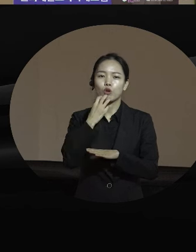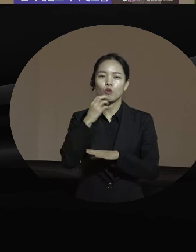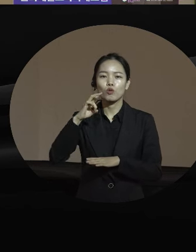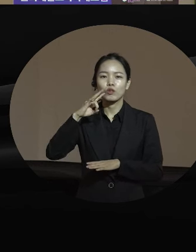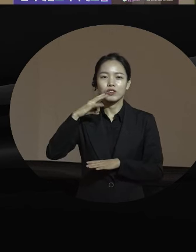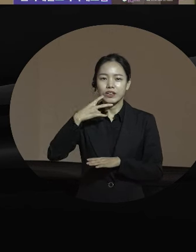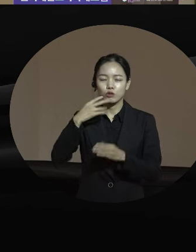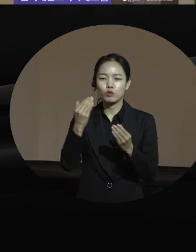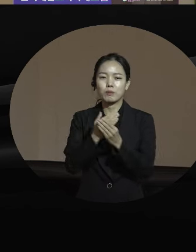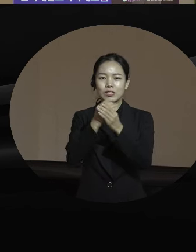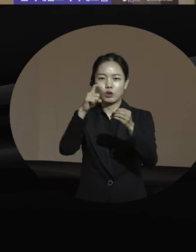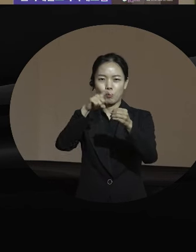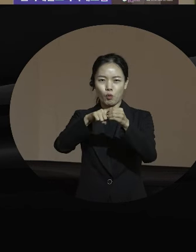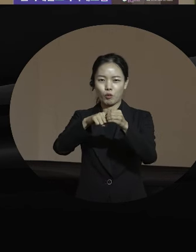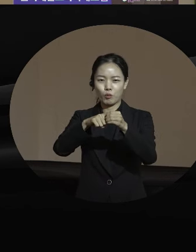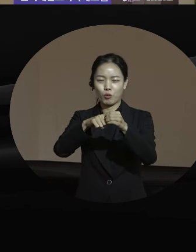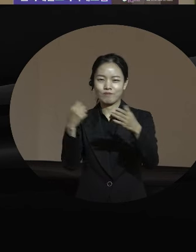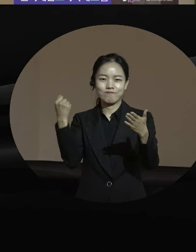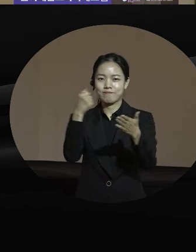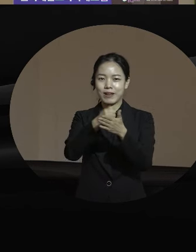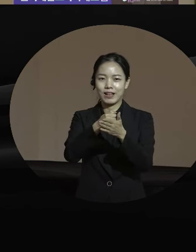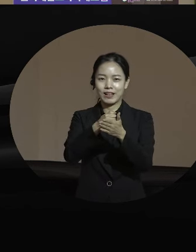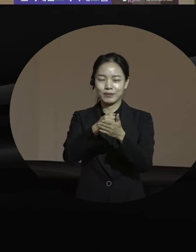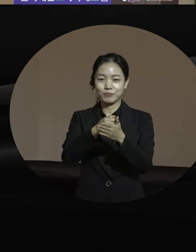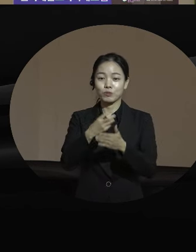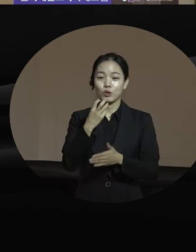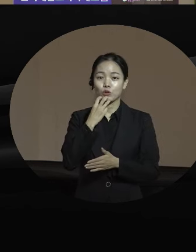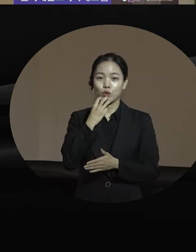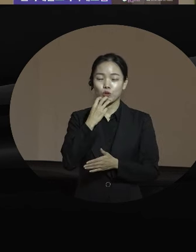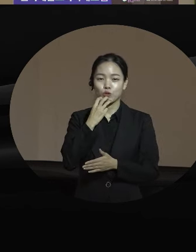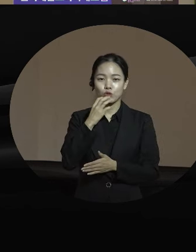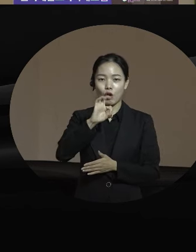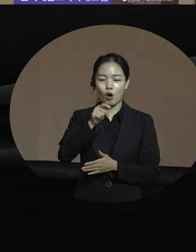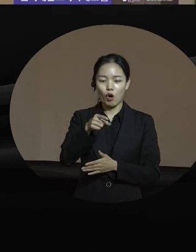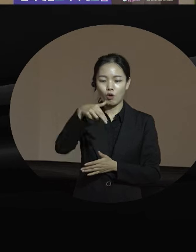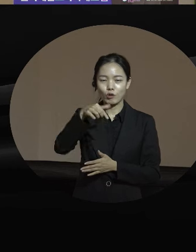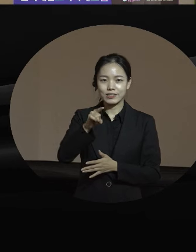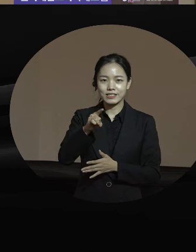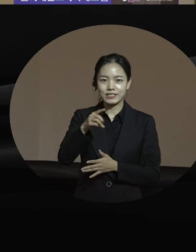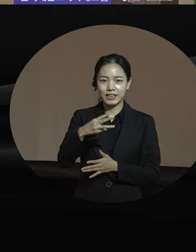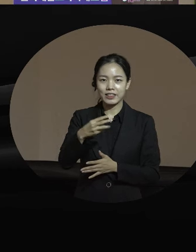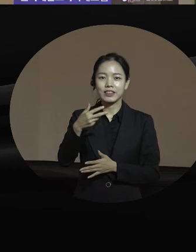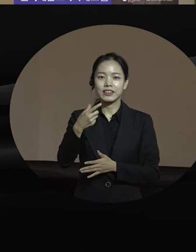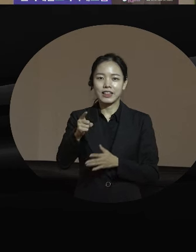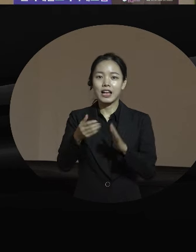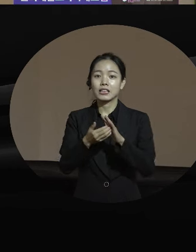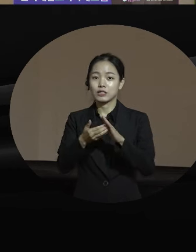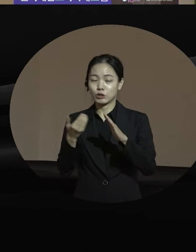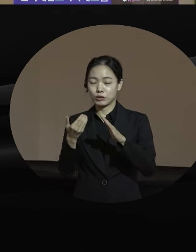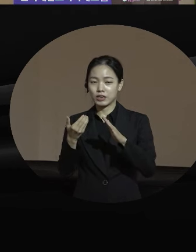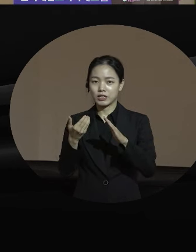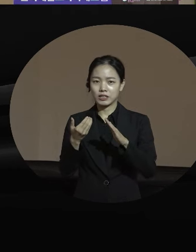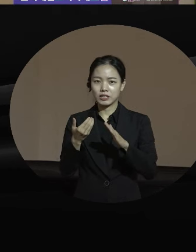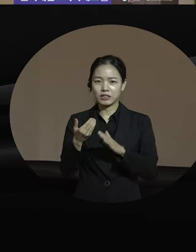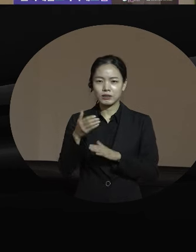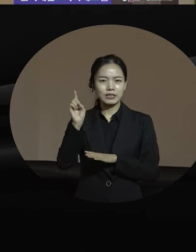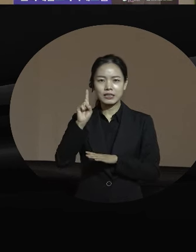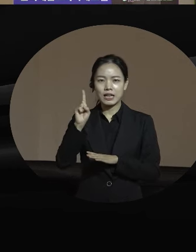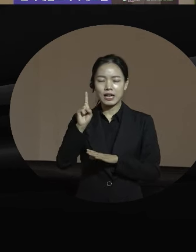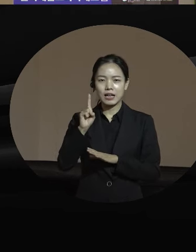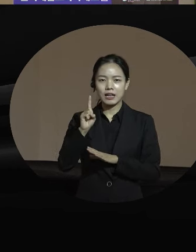Seoul Agenda followed the UNESCO Roadmap for Arts Education that was an outcome of the first World Conference held in Lisbon